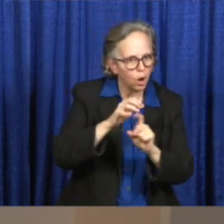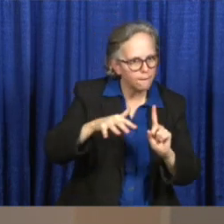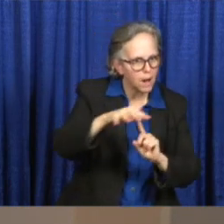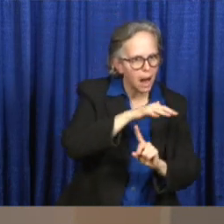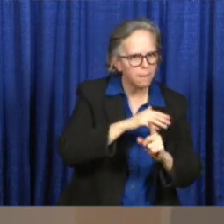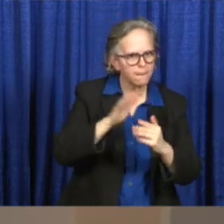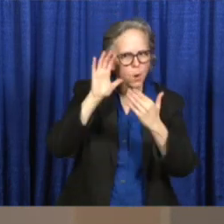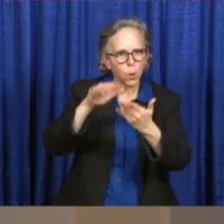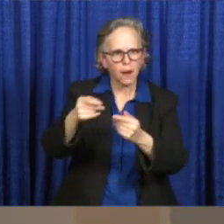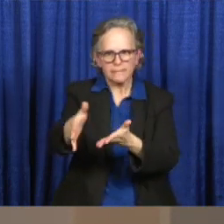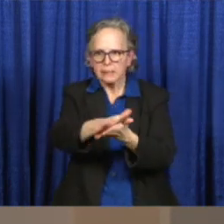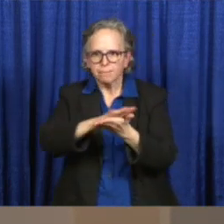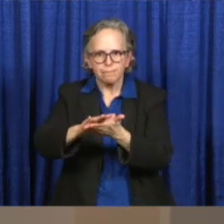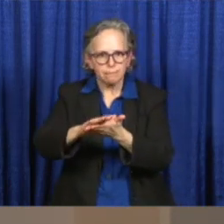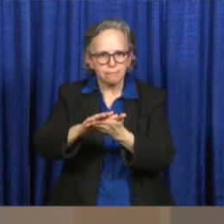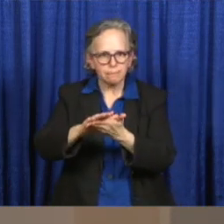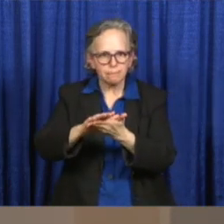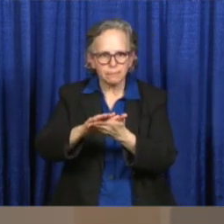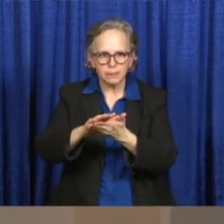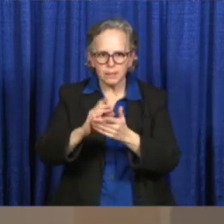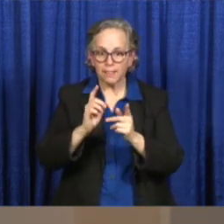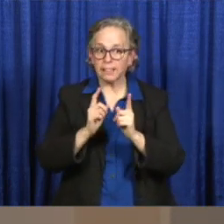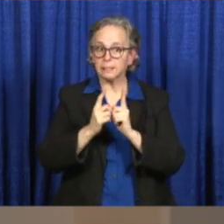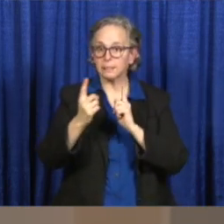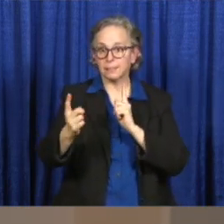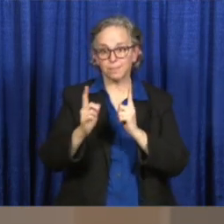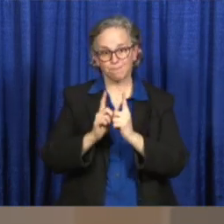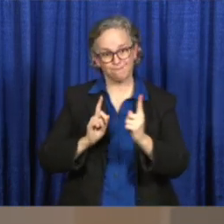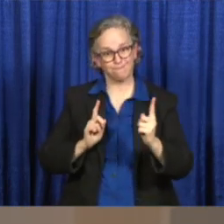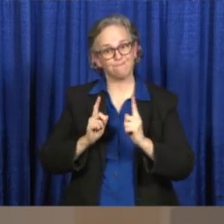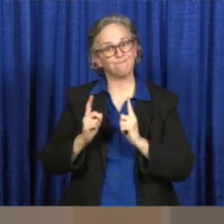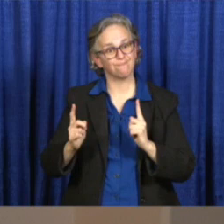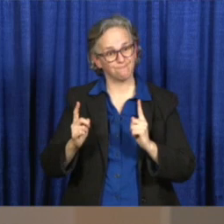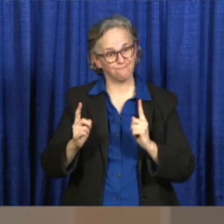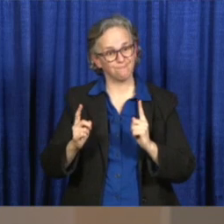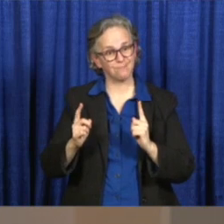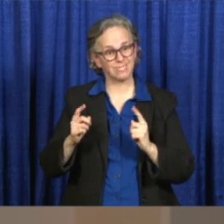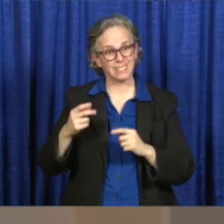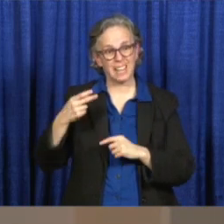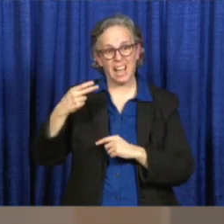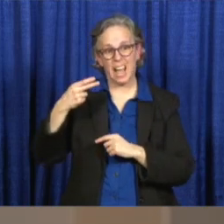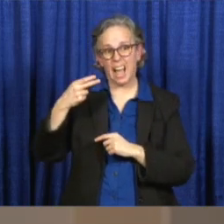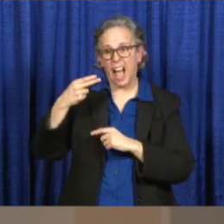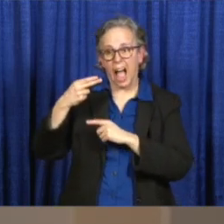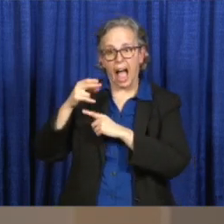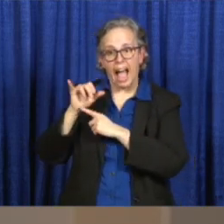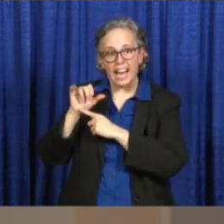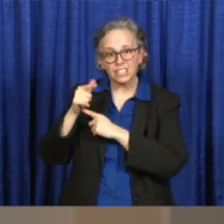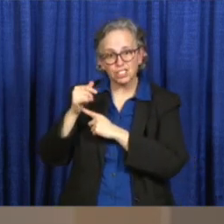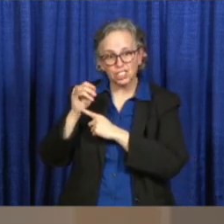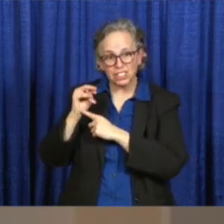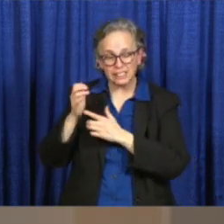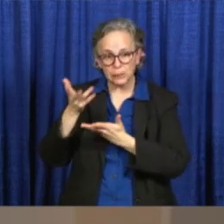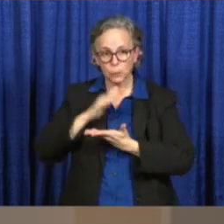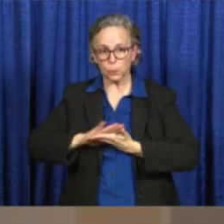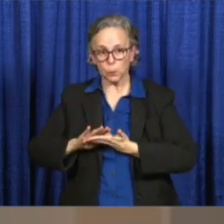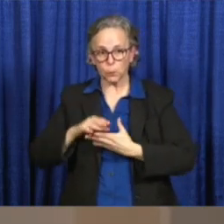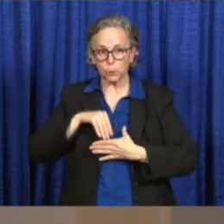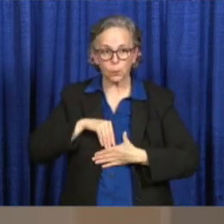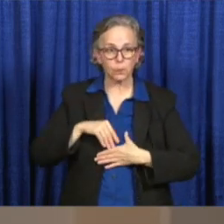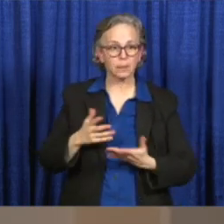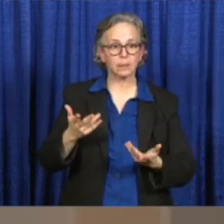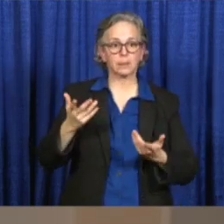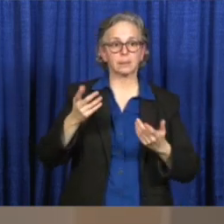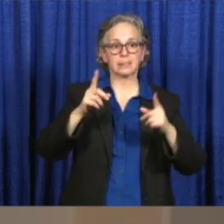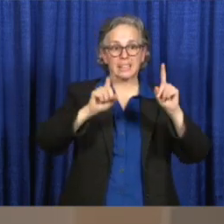cleanliness and the hygiene and the spacing and the testing and the tracking of this information. This will all be